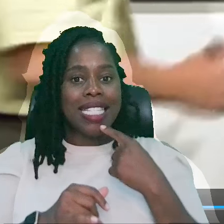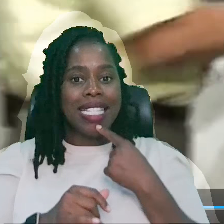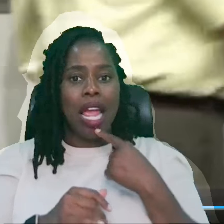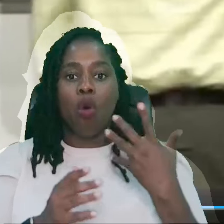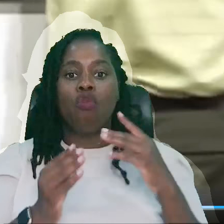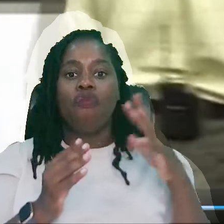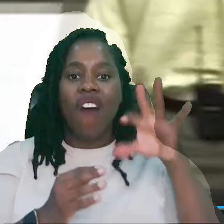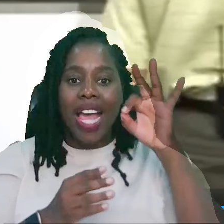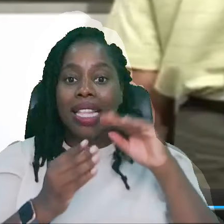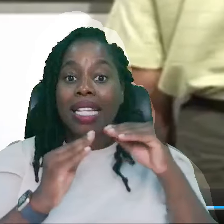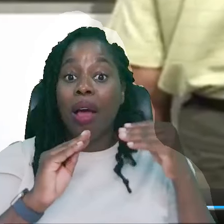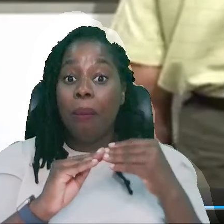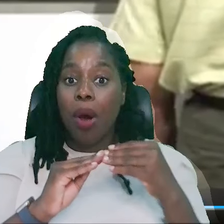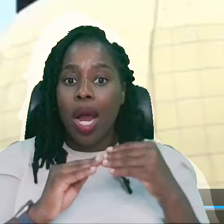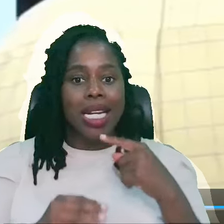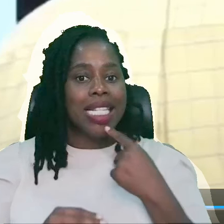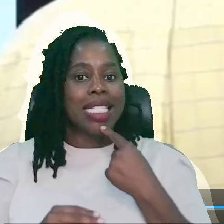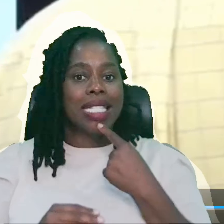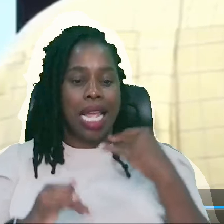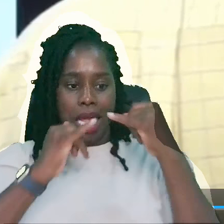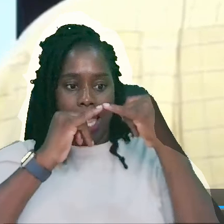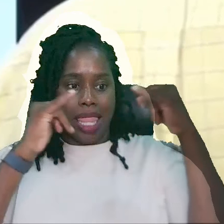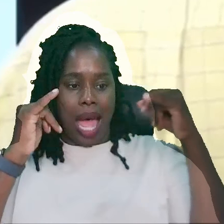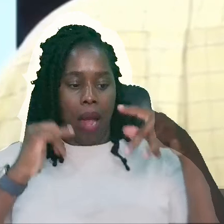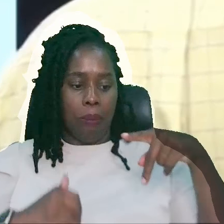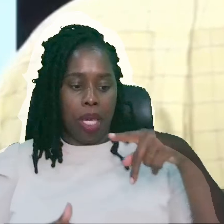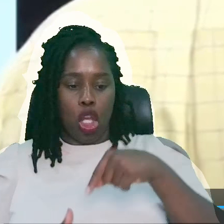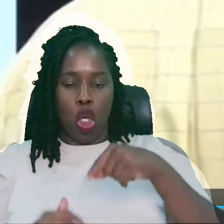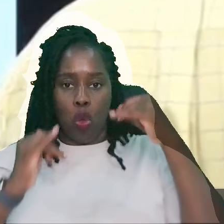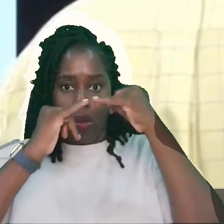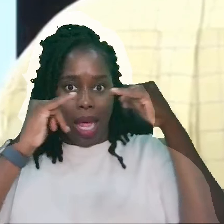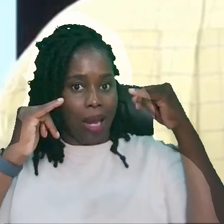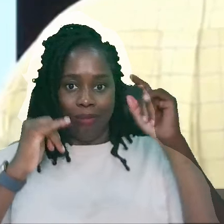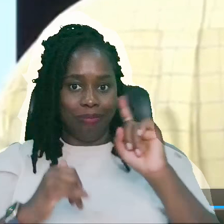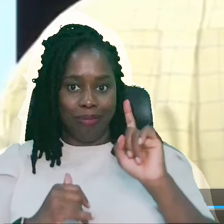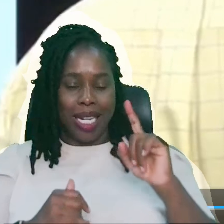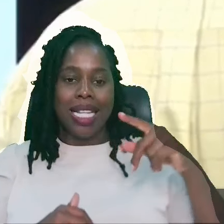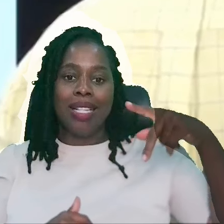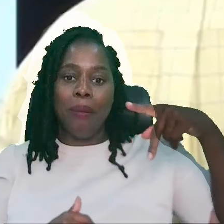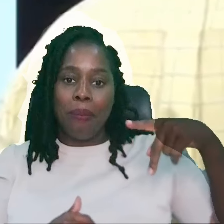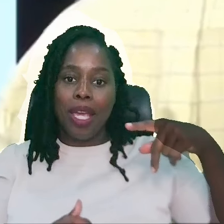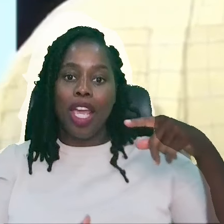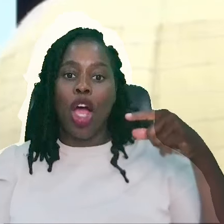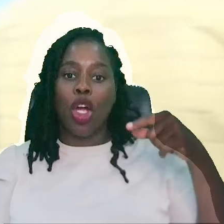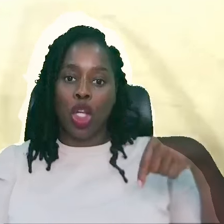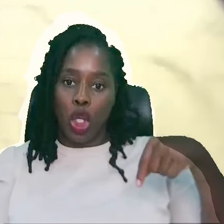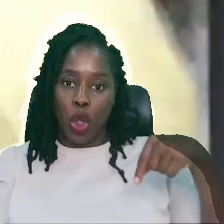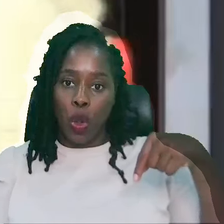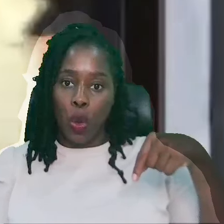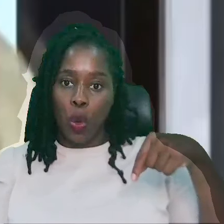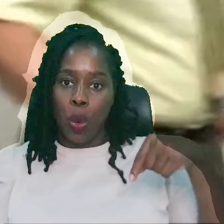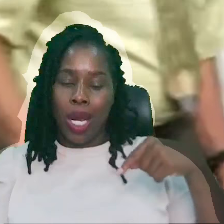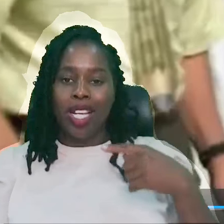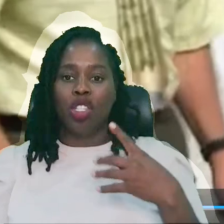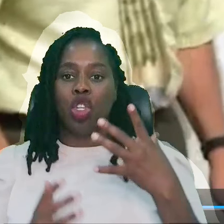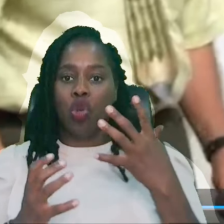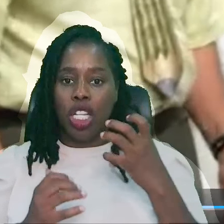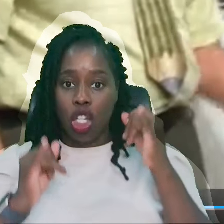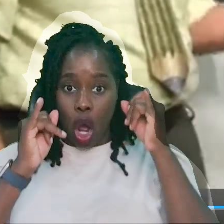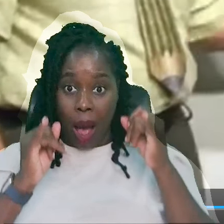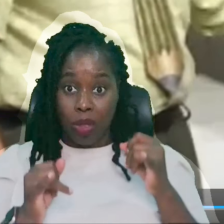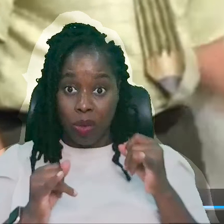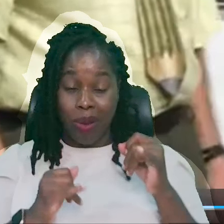So all you have to do is just take 142 minus 87, and just in case you